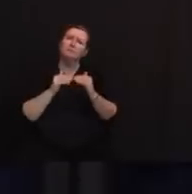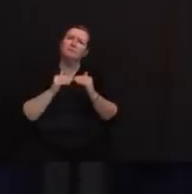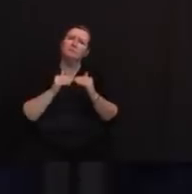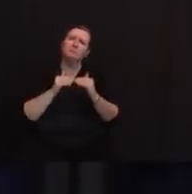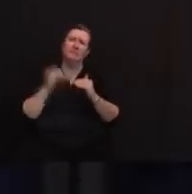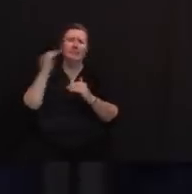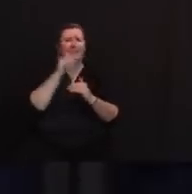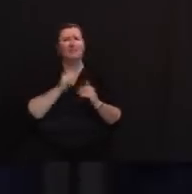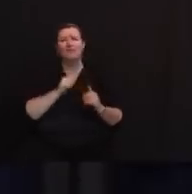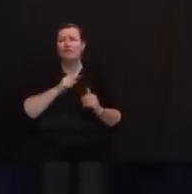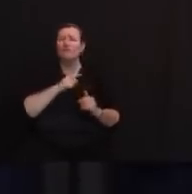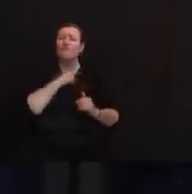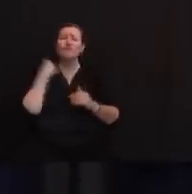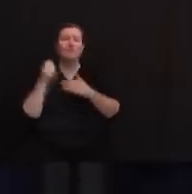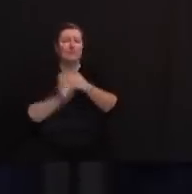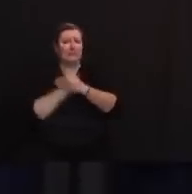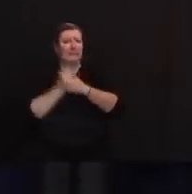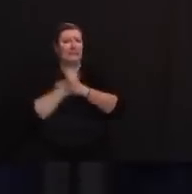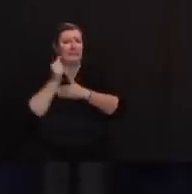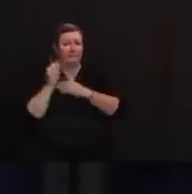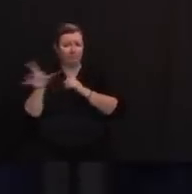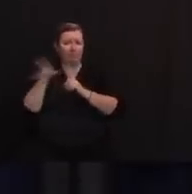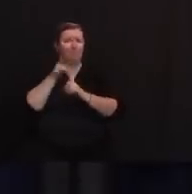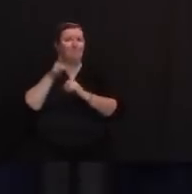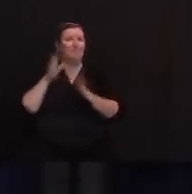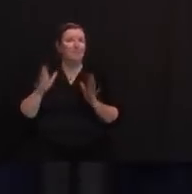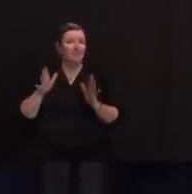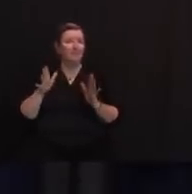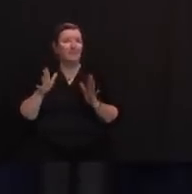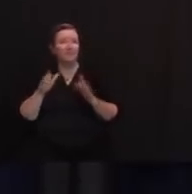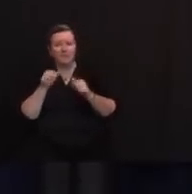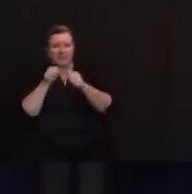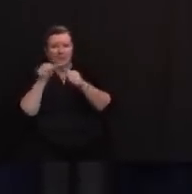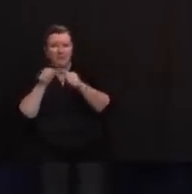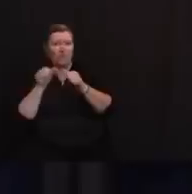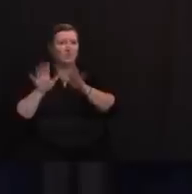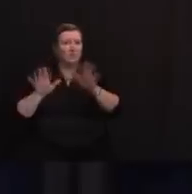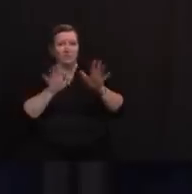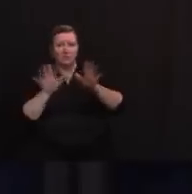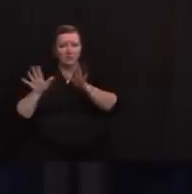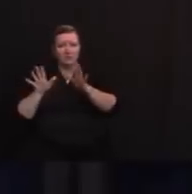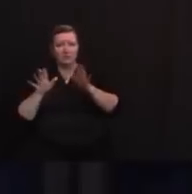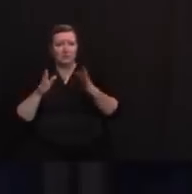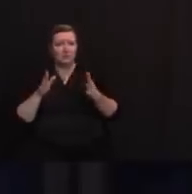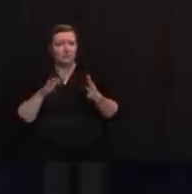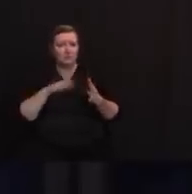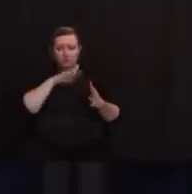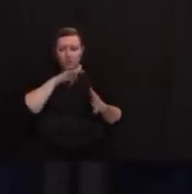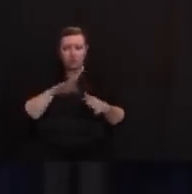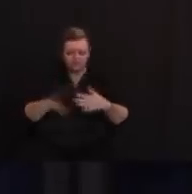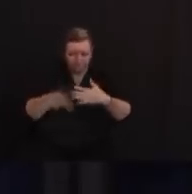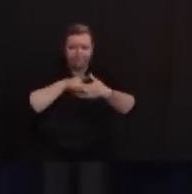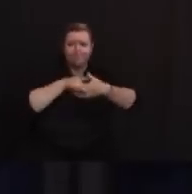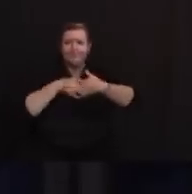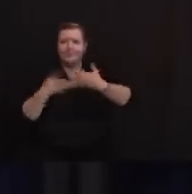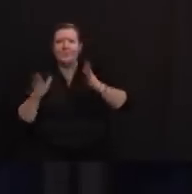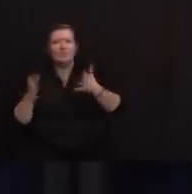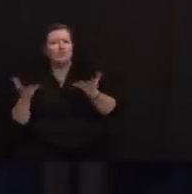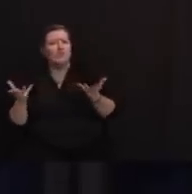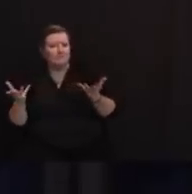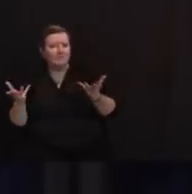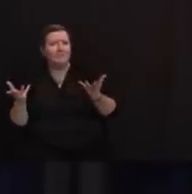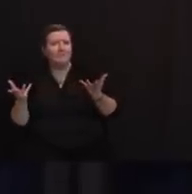with infectious individuals and/or infectious materials. We are able to open up vaccination to